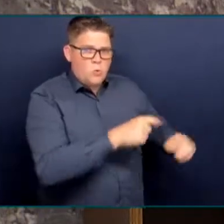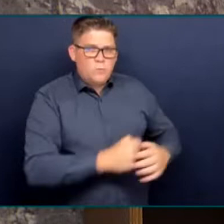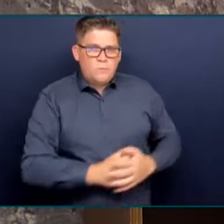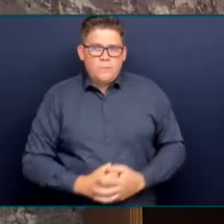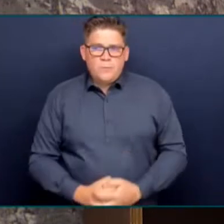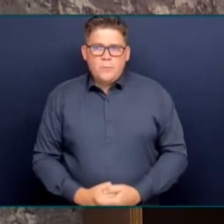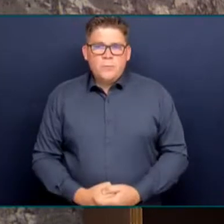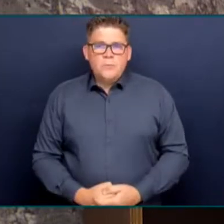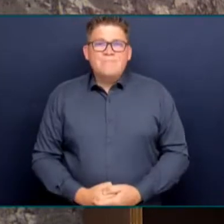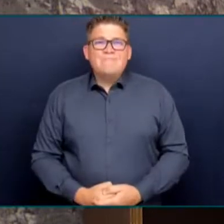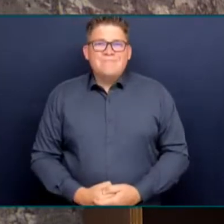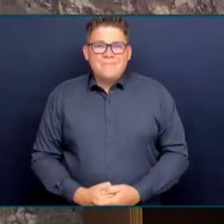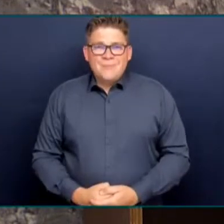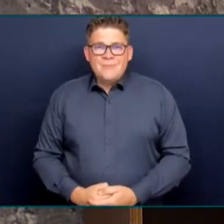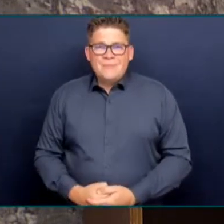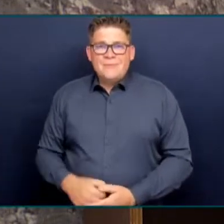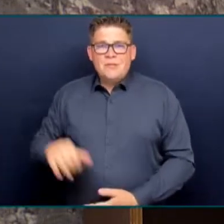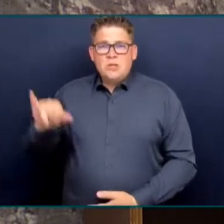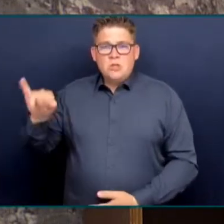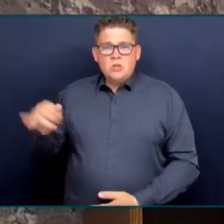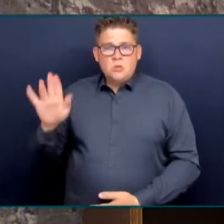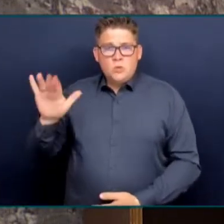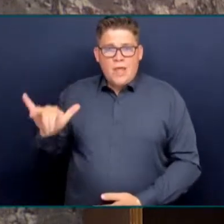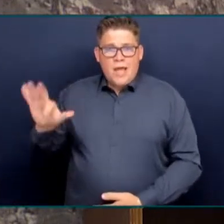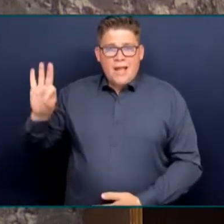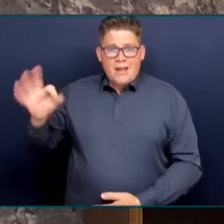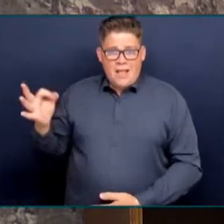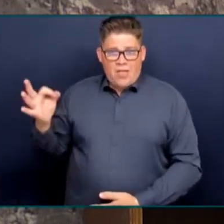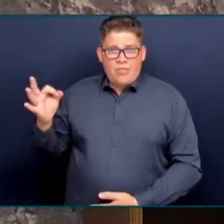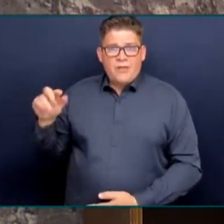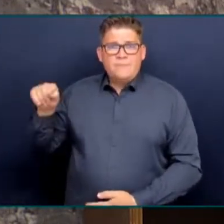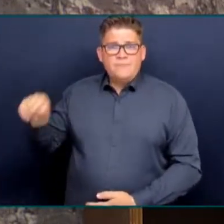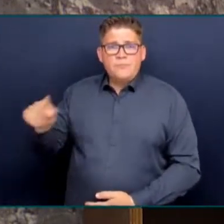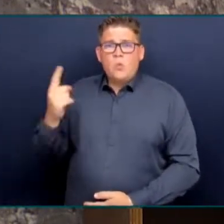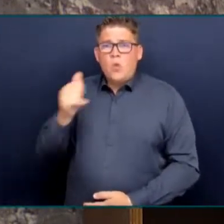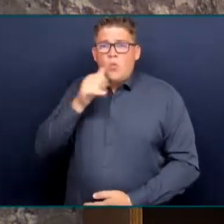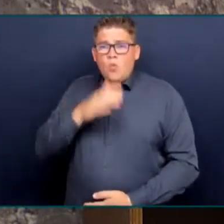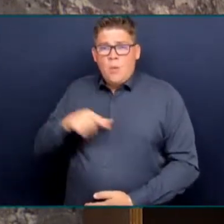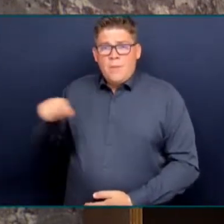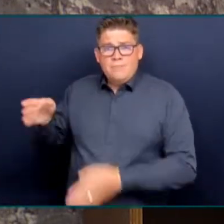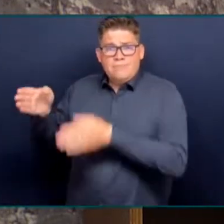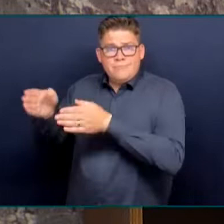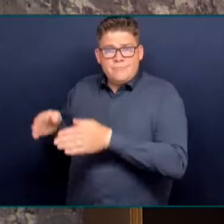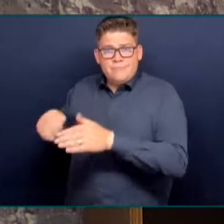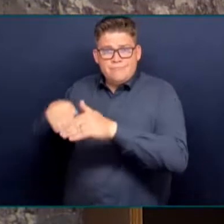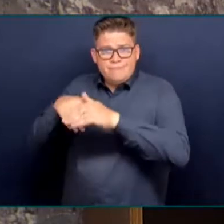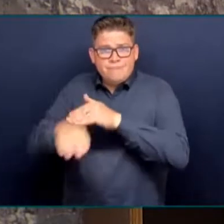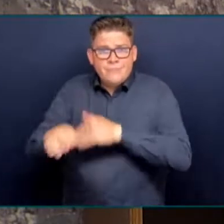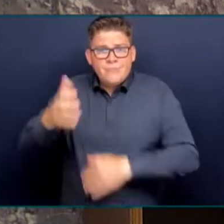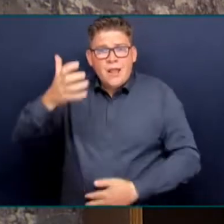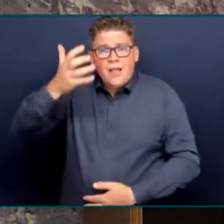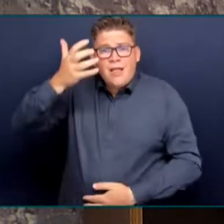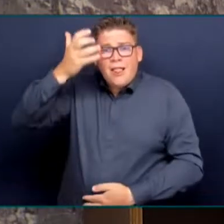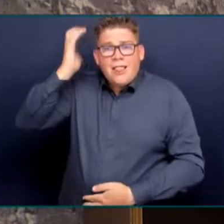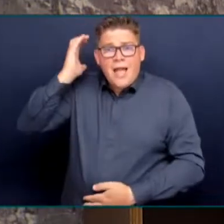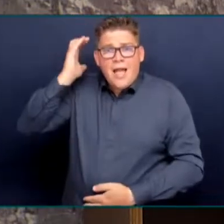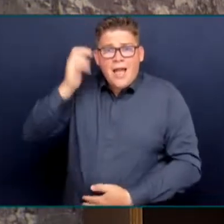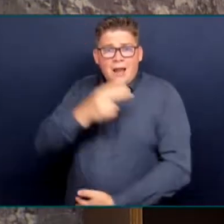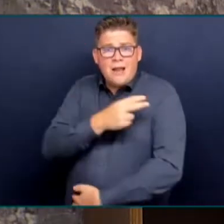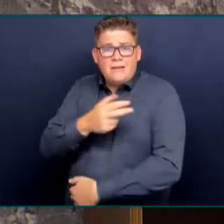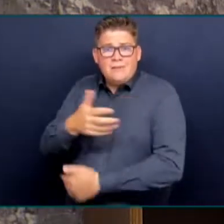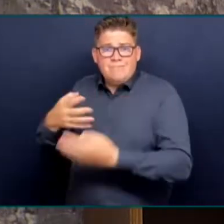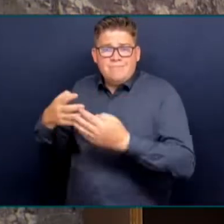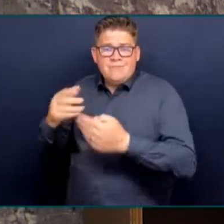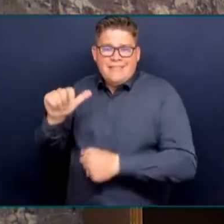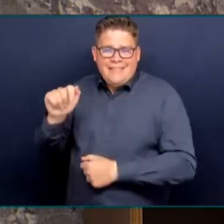heart problems. But instead of getting the help she needed, she spent 2 days lying on a stretcher in an overcrowded waiting room.